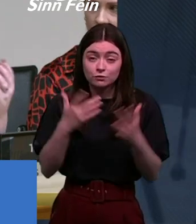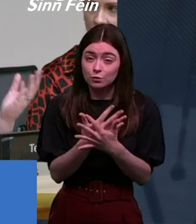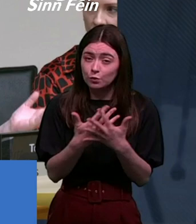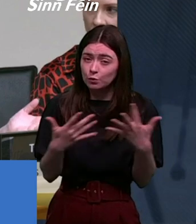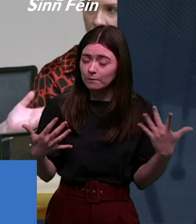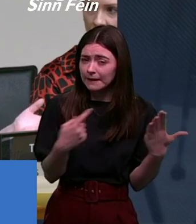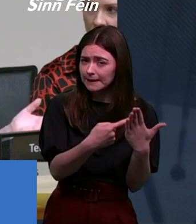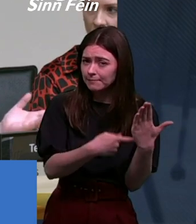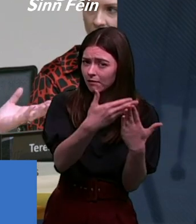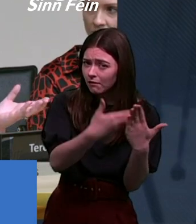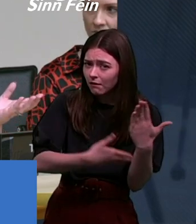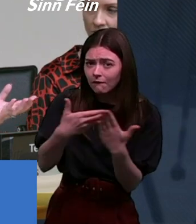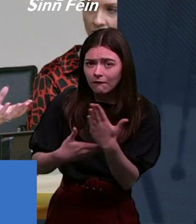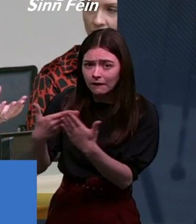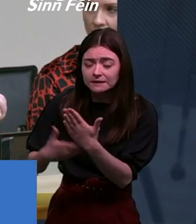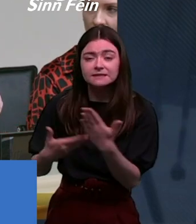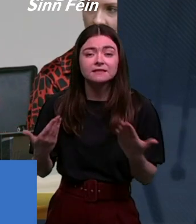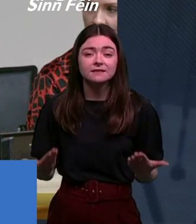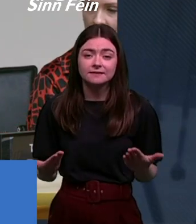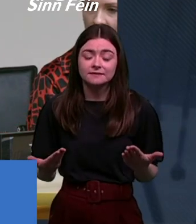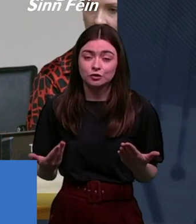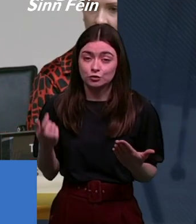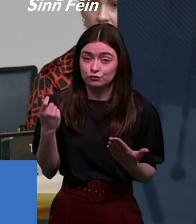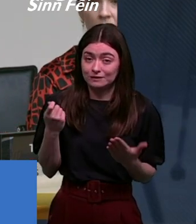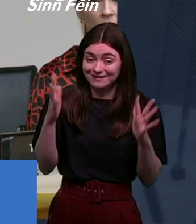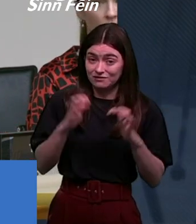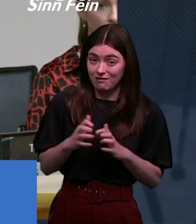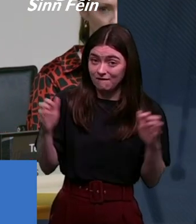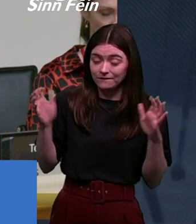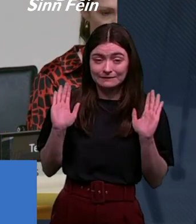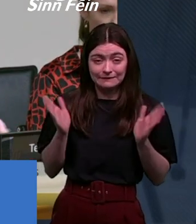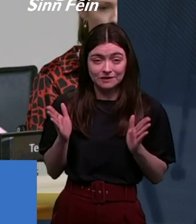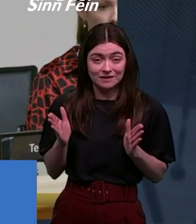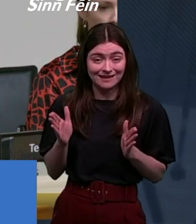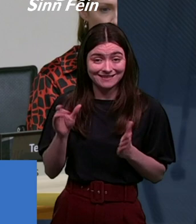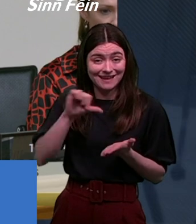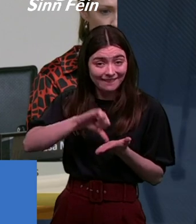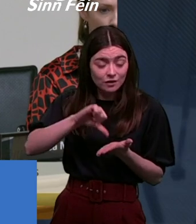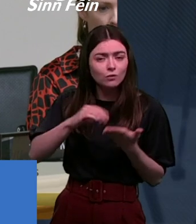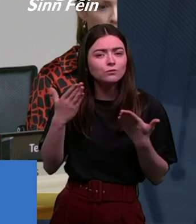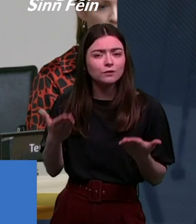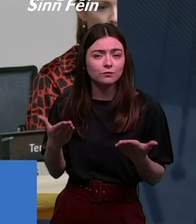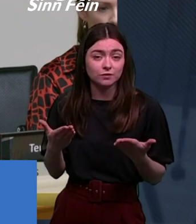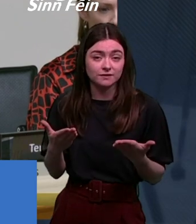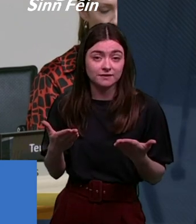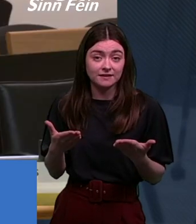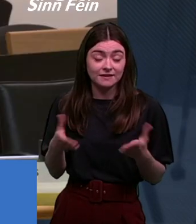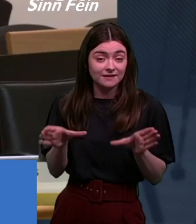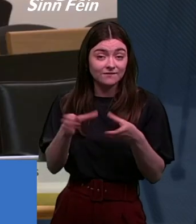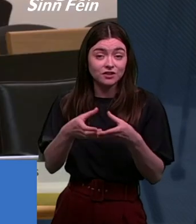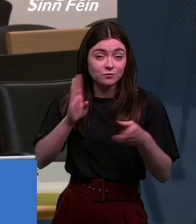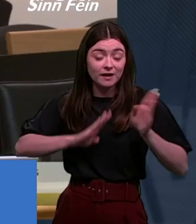policies, through a very recent conference that we had based in Athlone. It was the Division of Behaviour Analysis, where